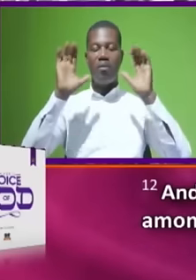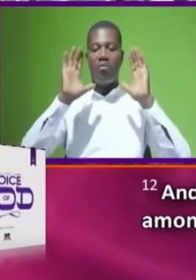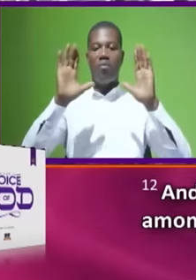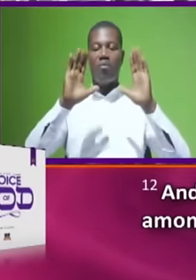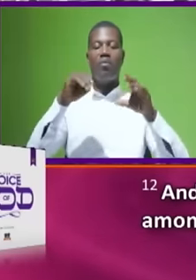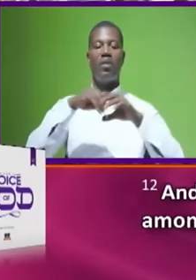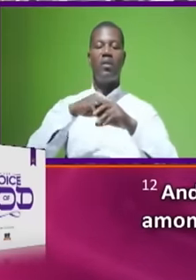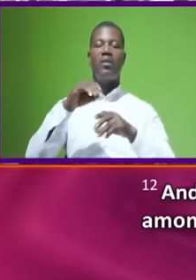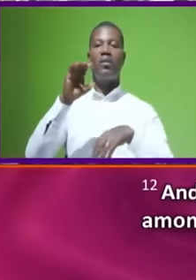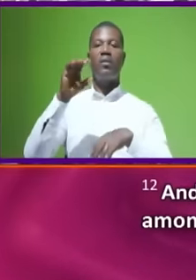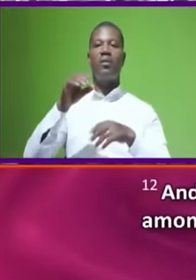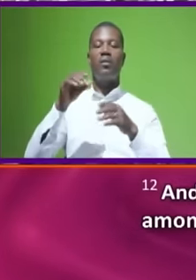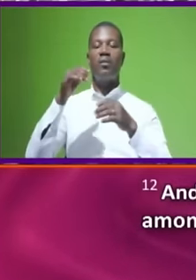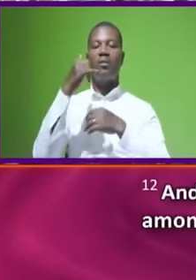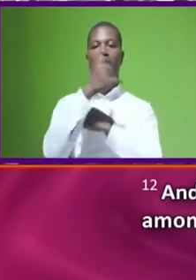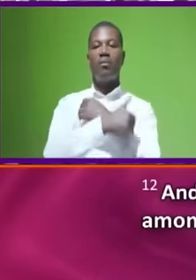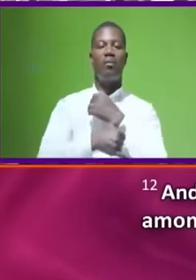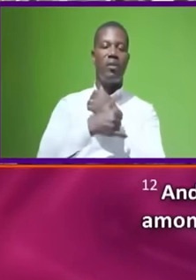minum or minum.